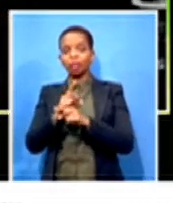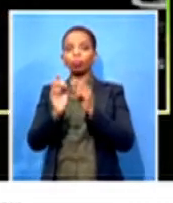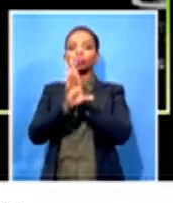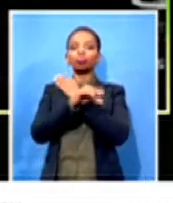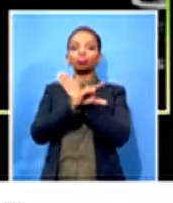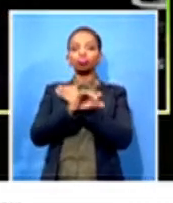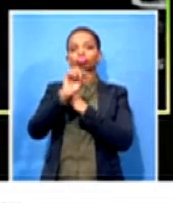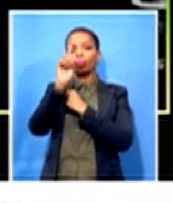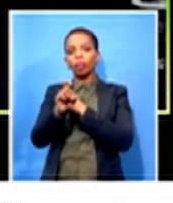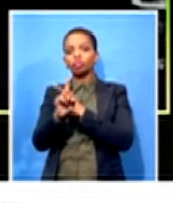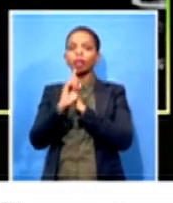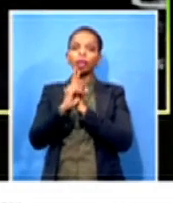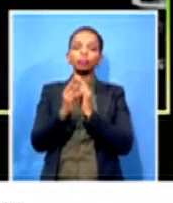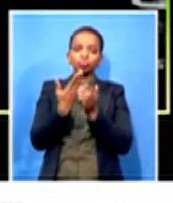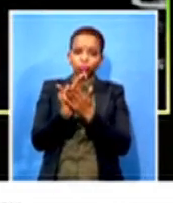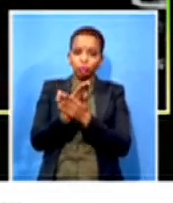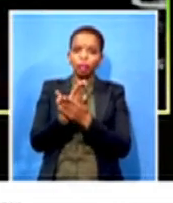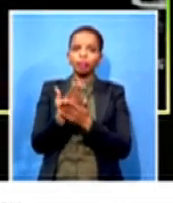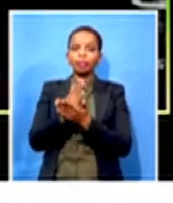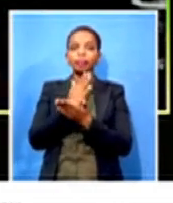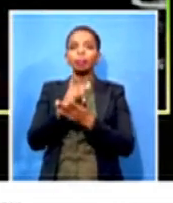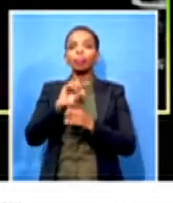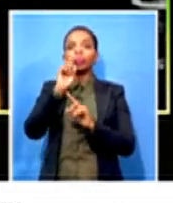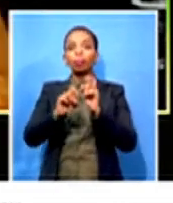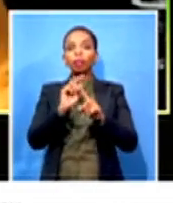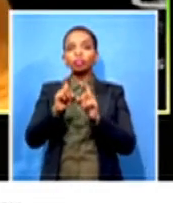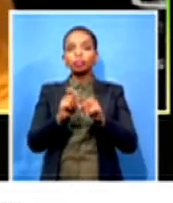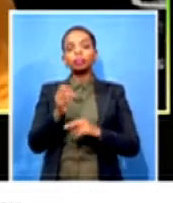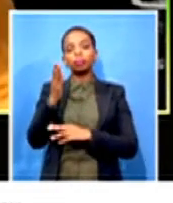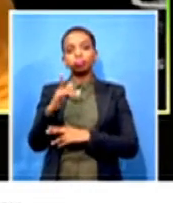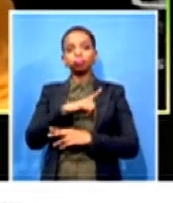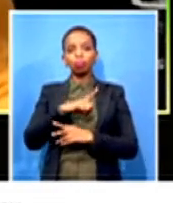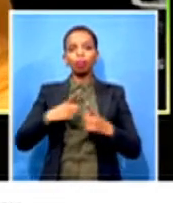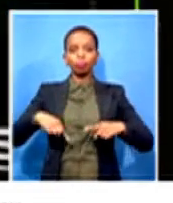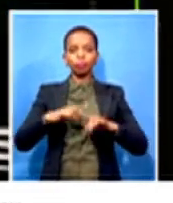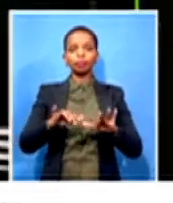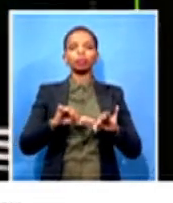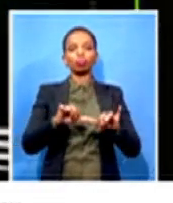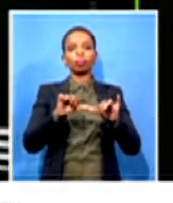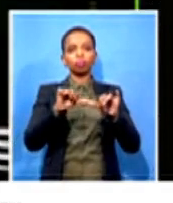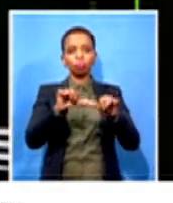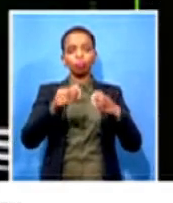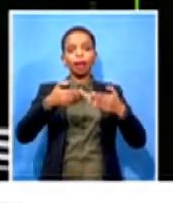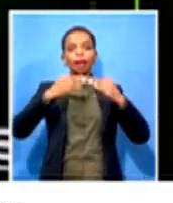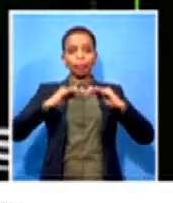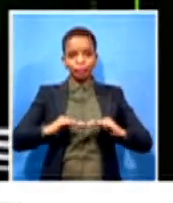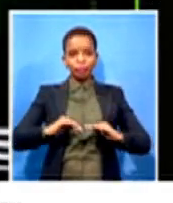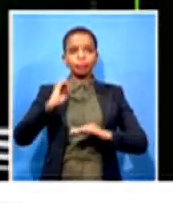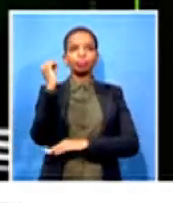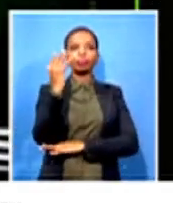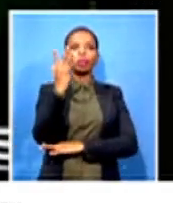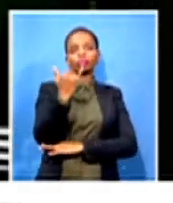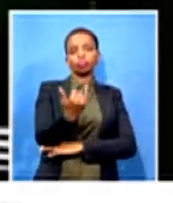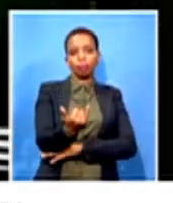that the panelists have just while we're going along. So the next presentation will be by Prof.